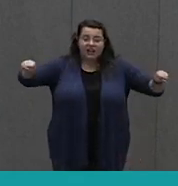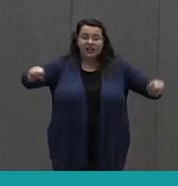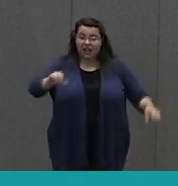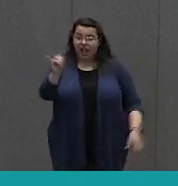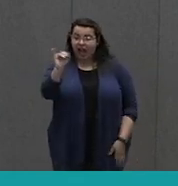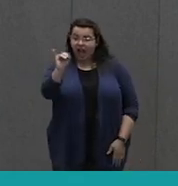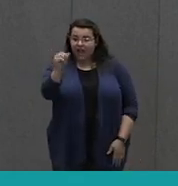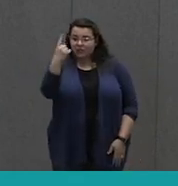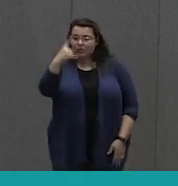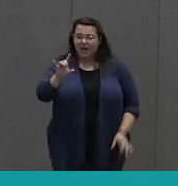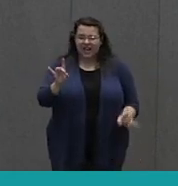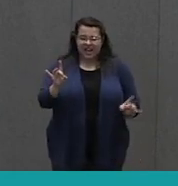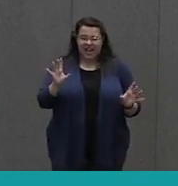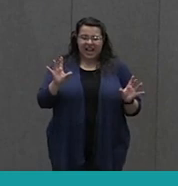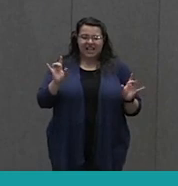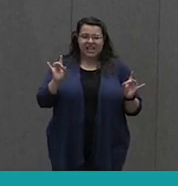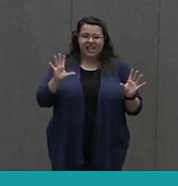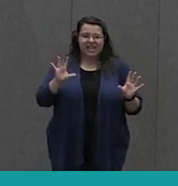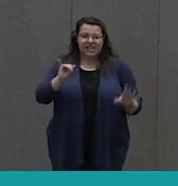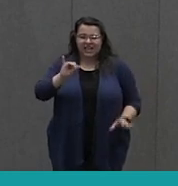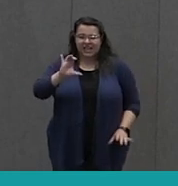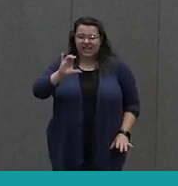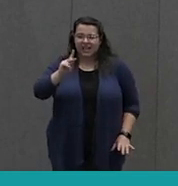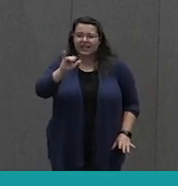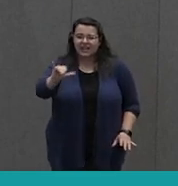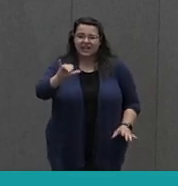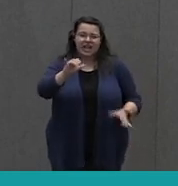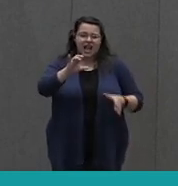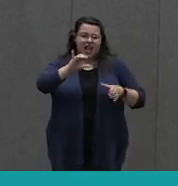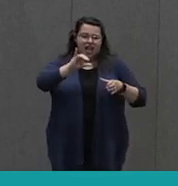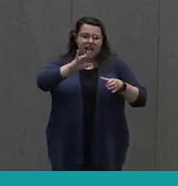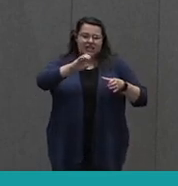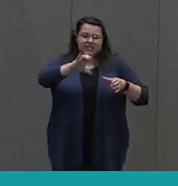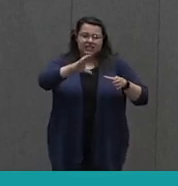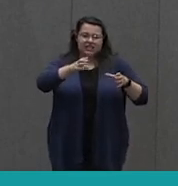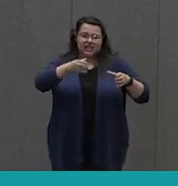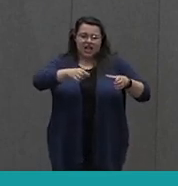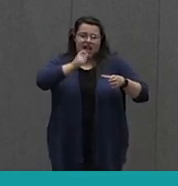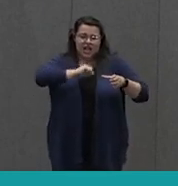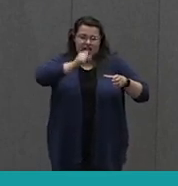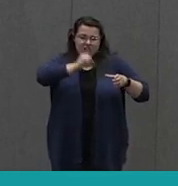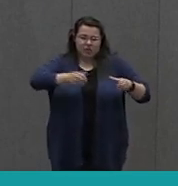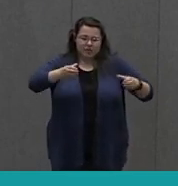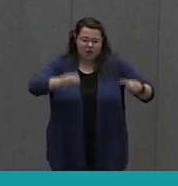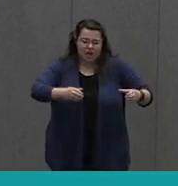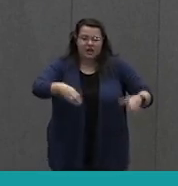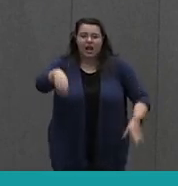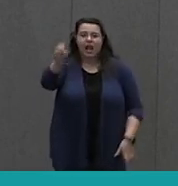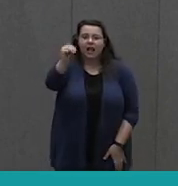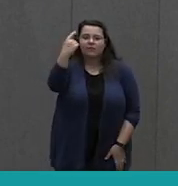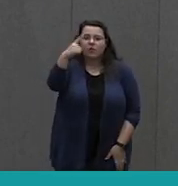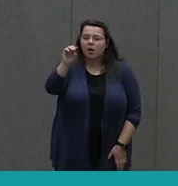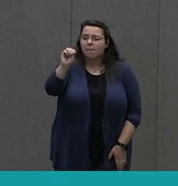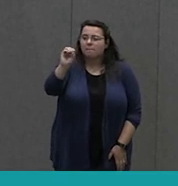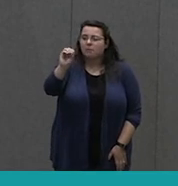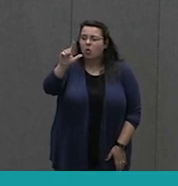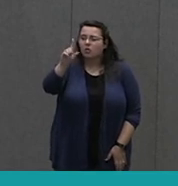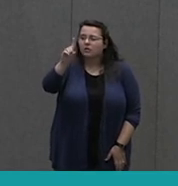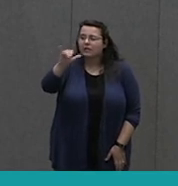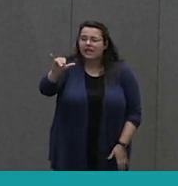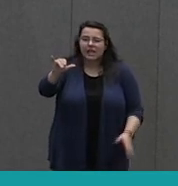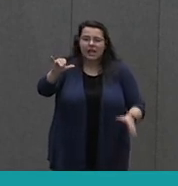Burp. Do you think a garbage can really does do a burp? Can you make a